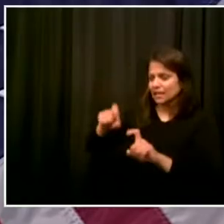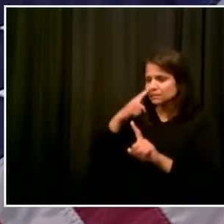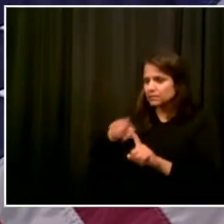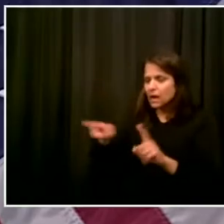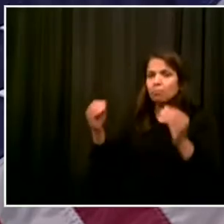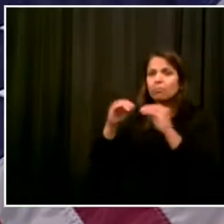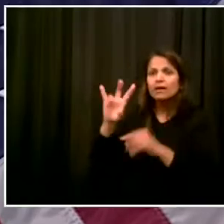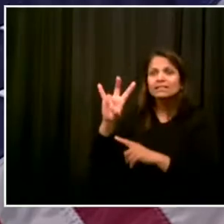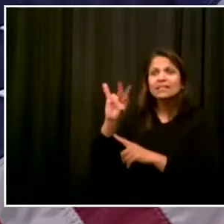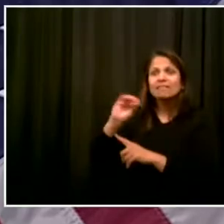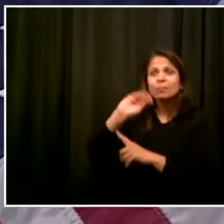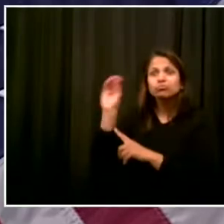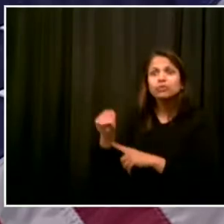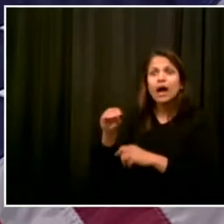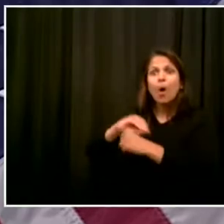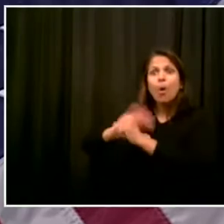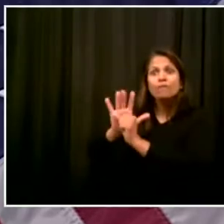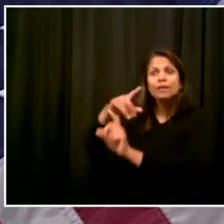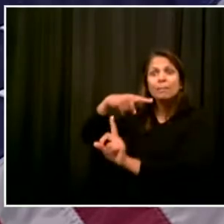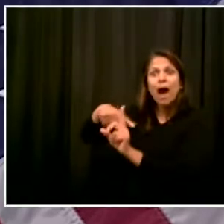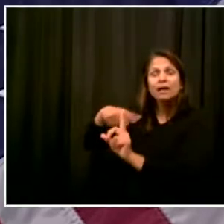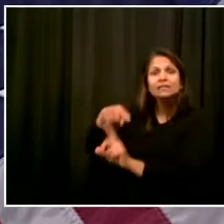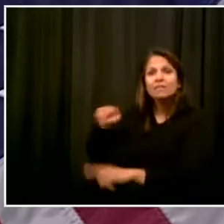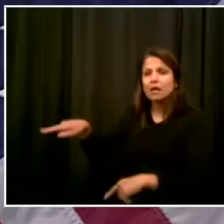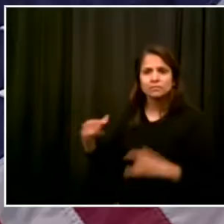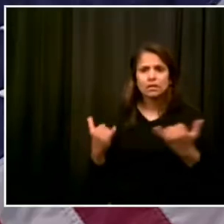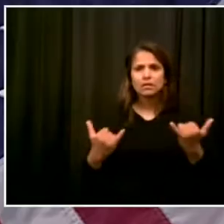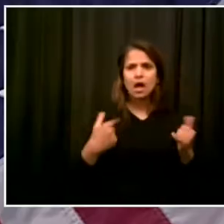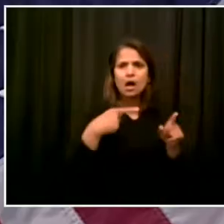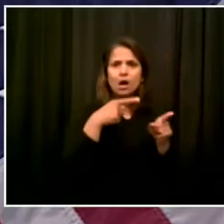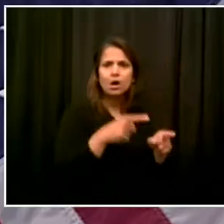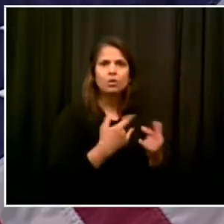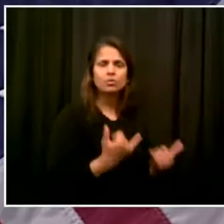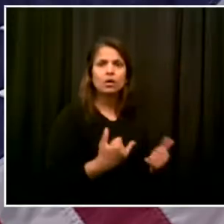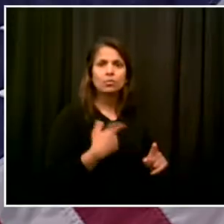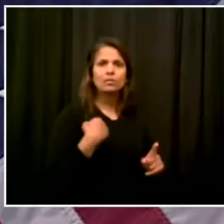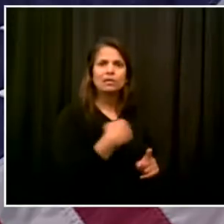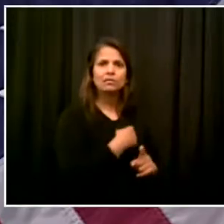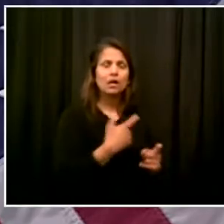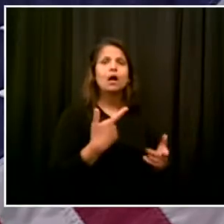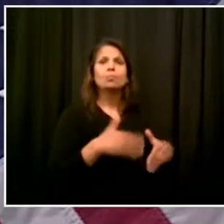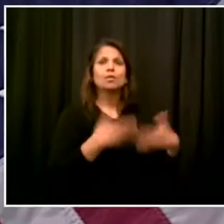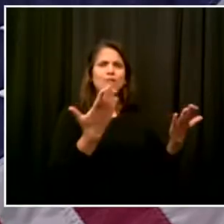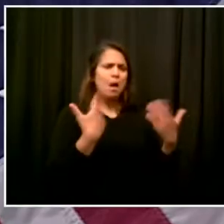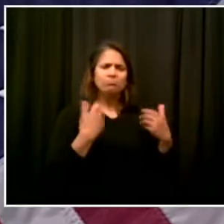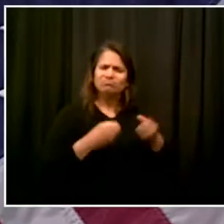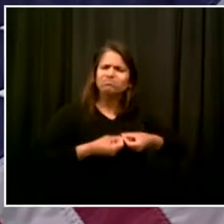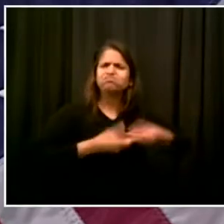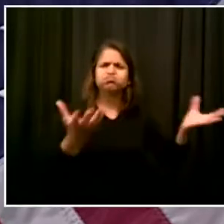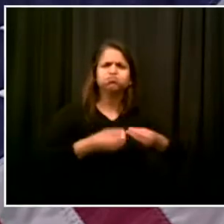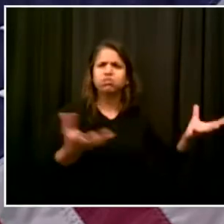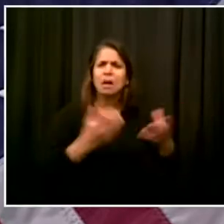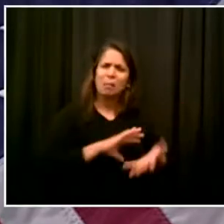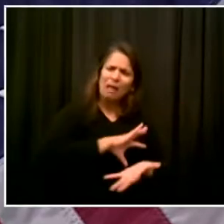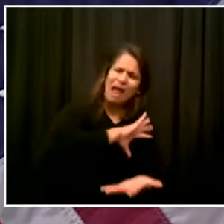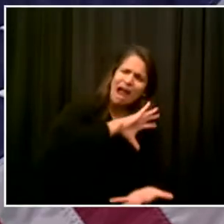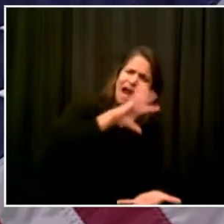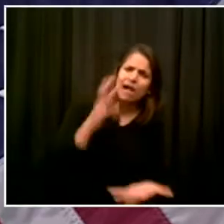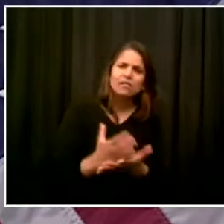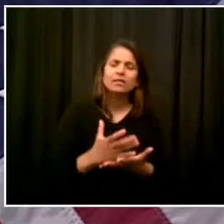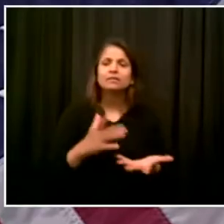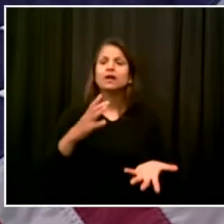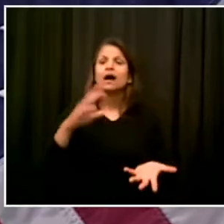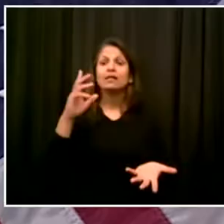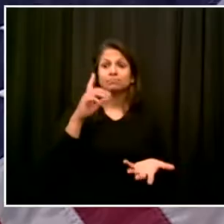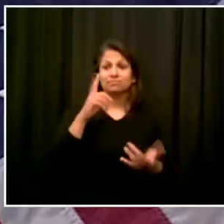because of what you did. And I know it wasn't easy. No one likes to put on a face covering. No one likes to stay indoors. It's a hassle to